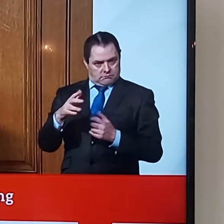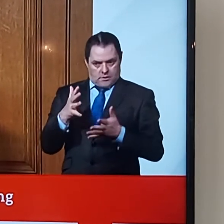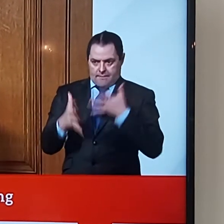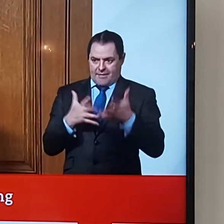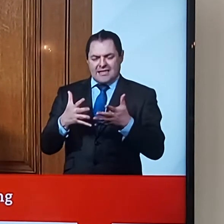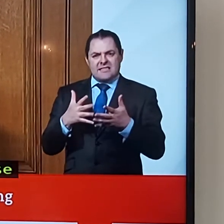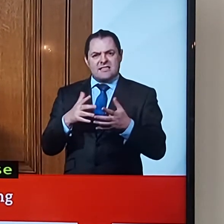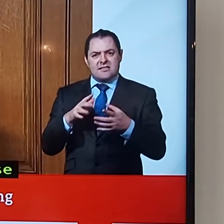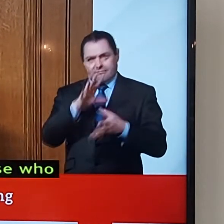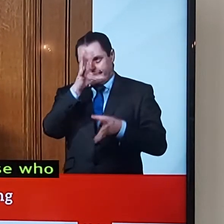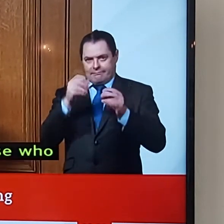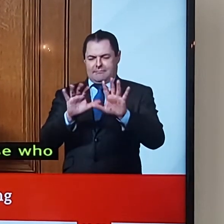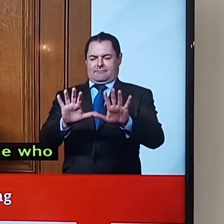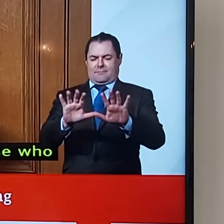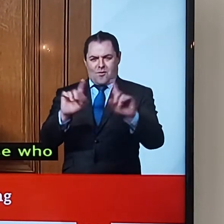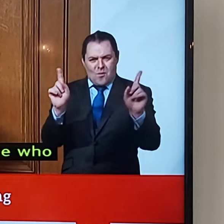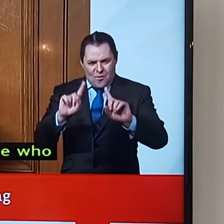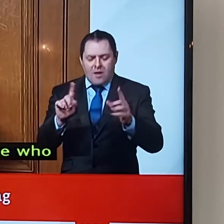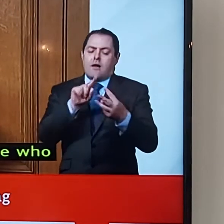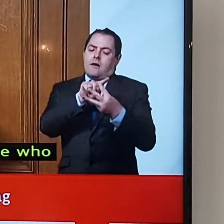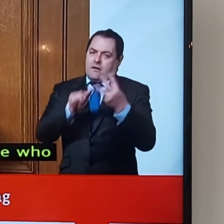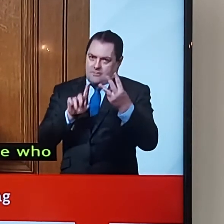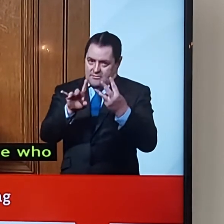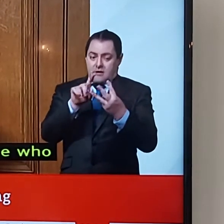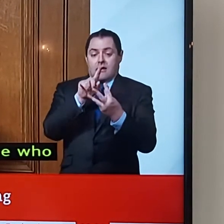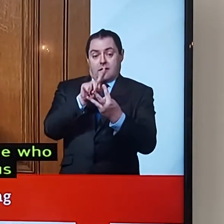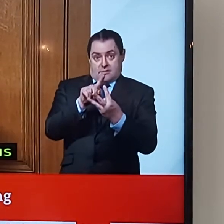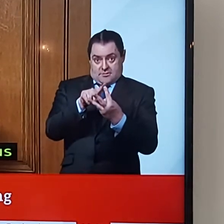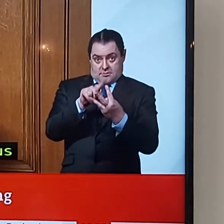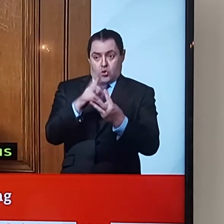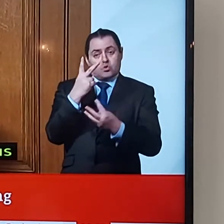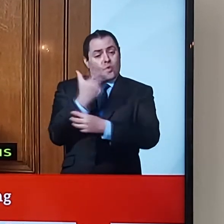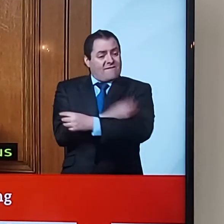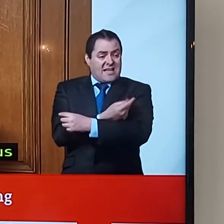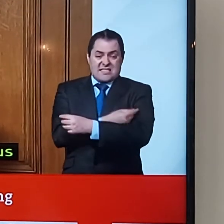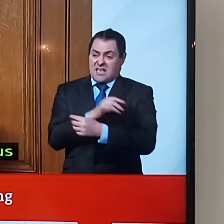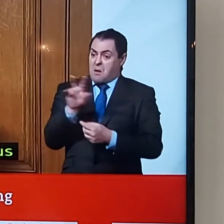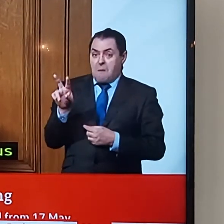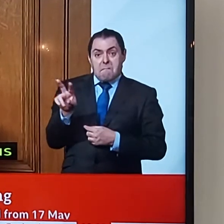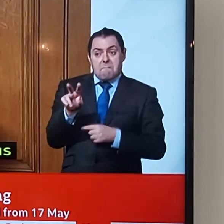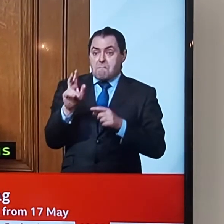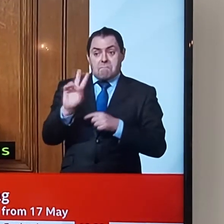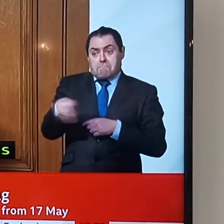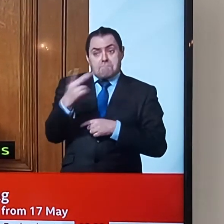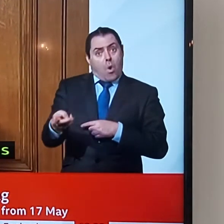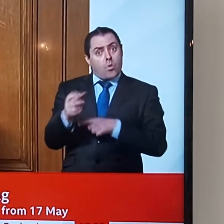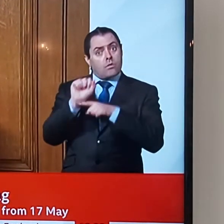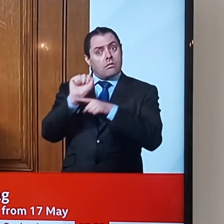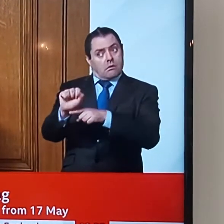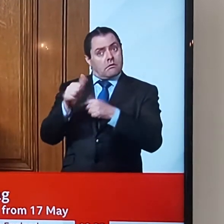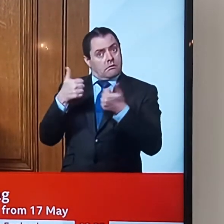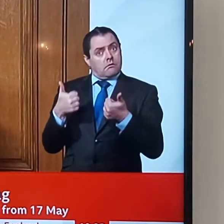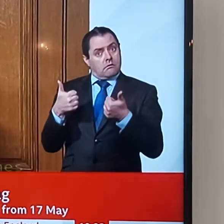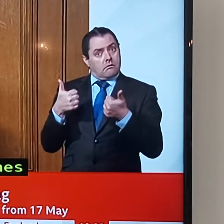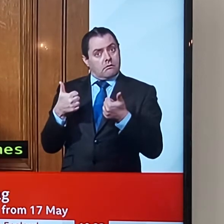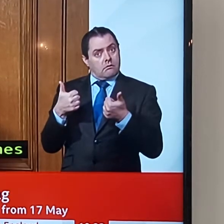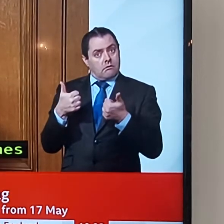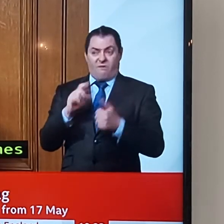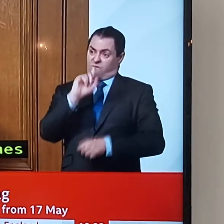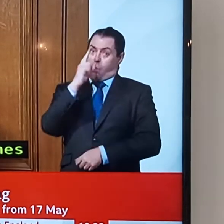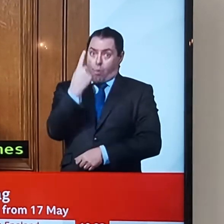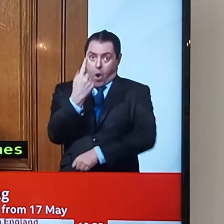is these vaccines, both the vaccines being used in the UK, provide a very substantial level of protection from the first dose. And in